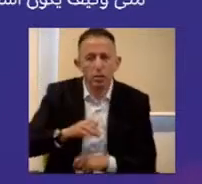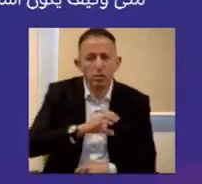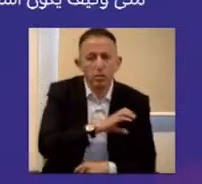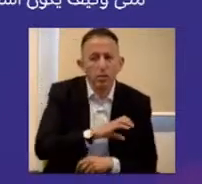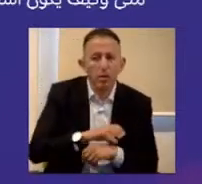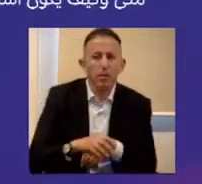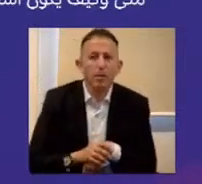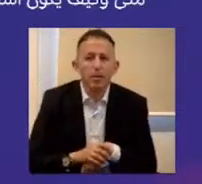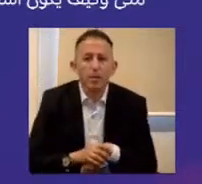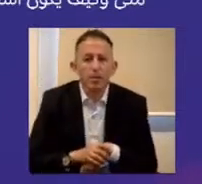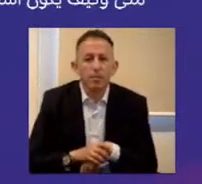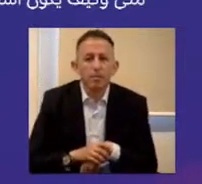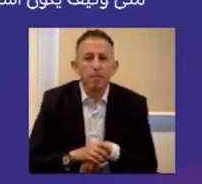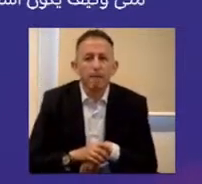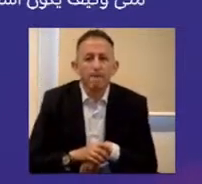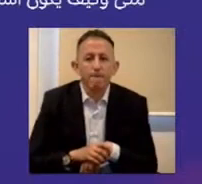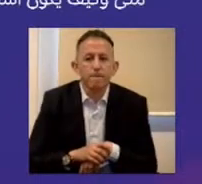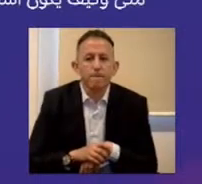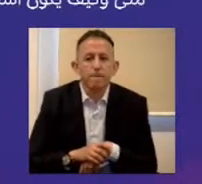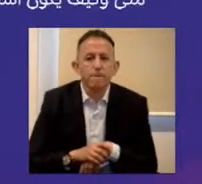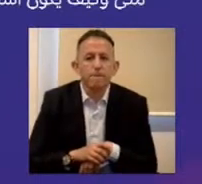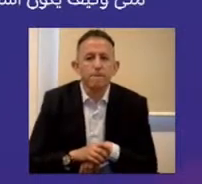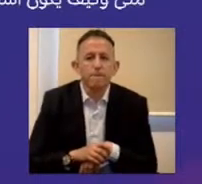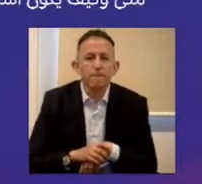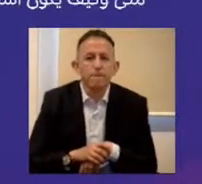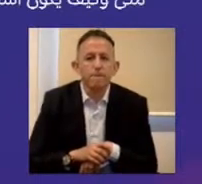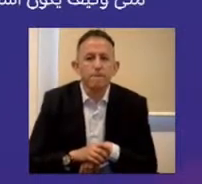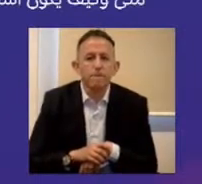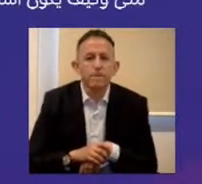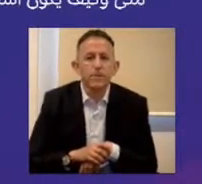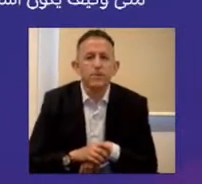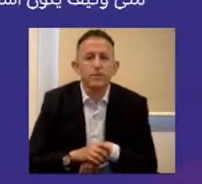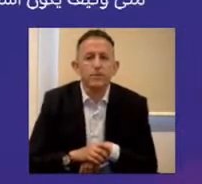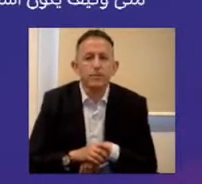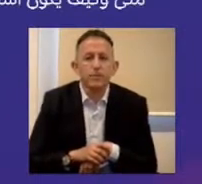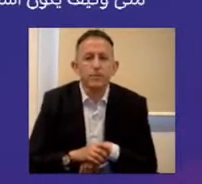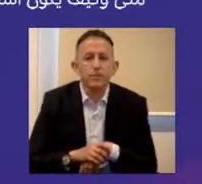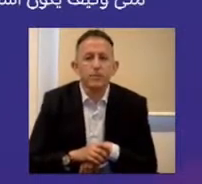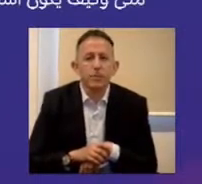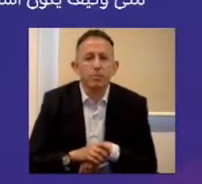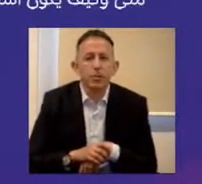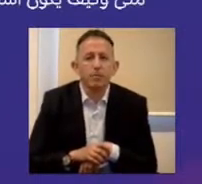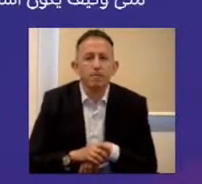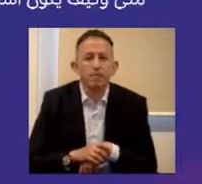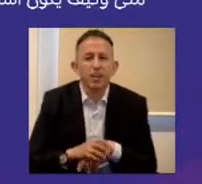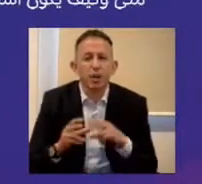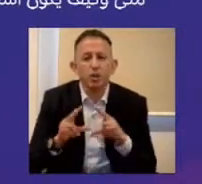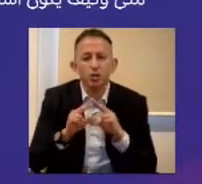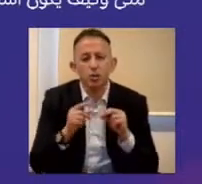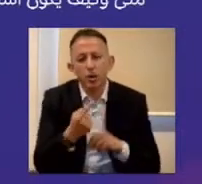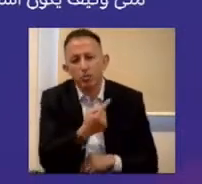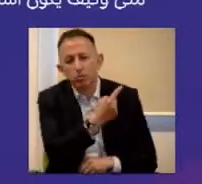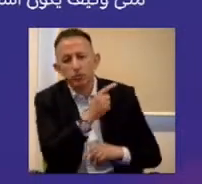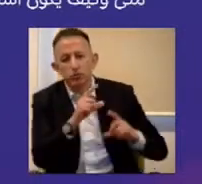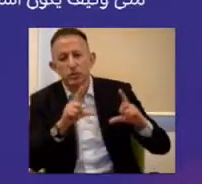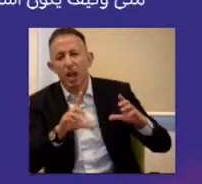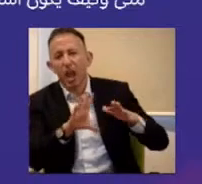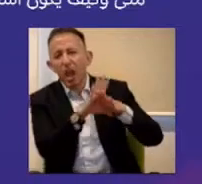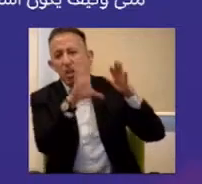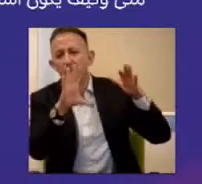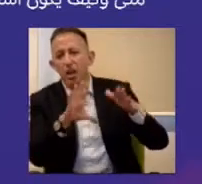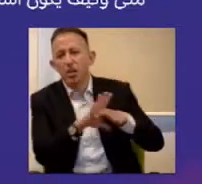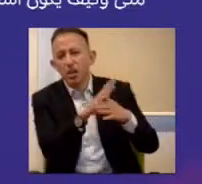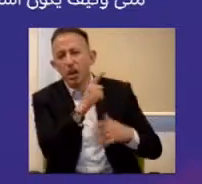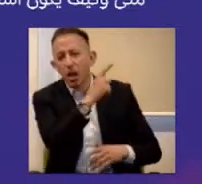with reasoning. Reasoning is about demonstrating, deciding, planning, diagnosing, designing, explaining,